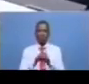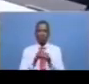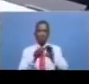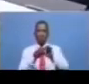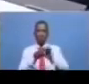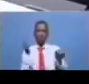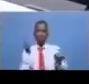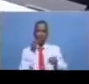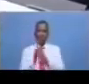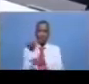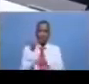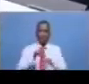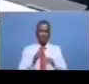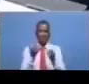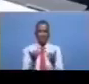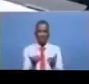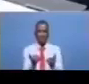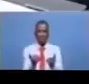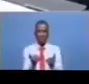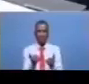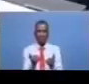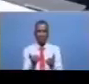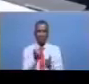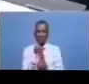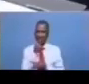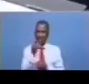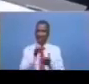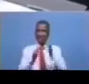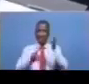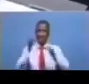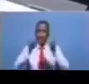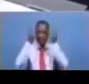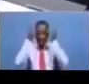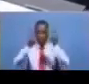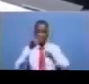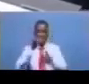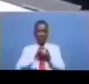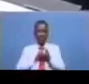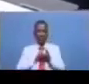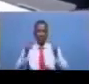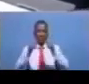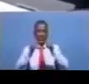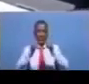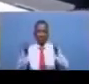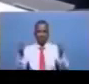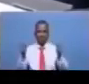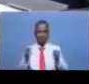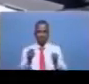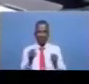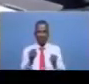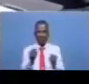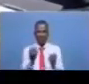court. Now, you would recall that in the court's decision on that objection,